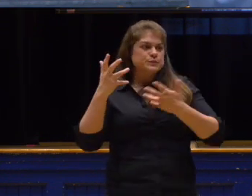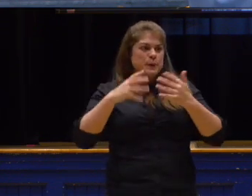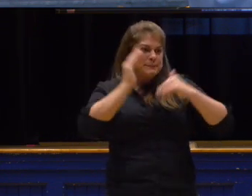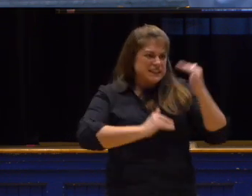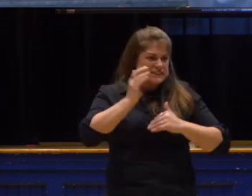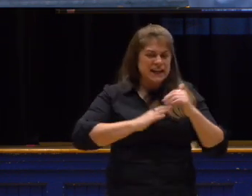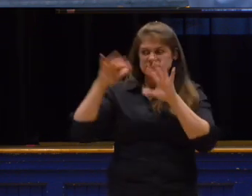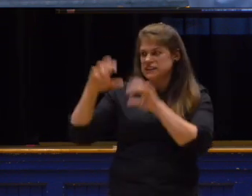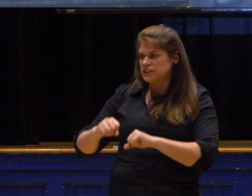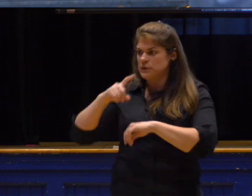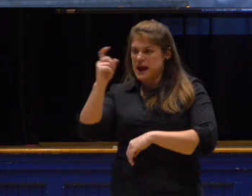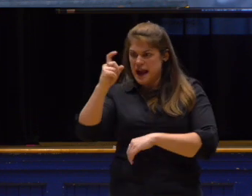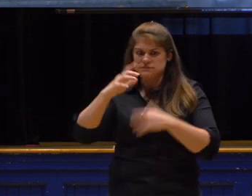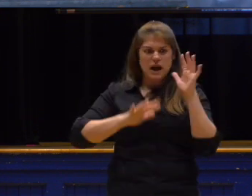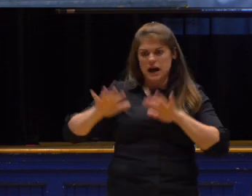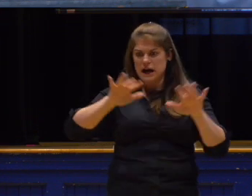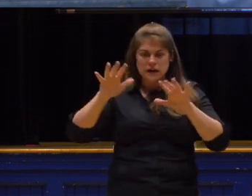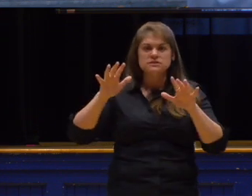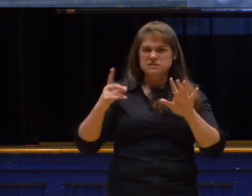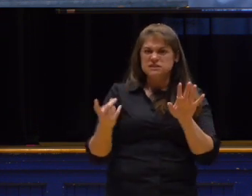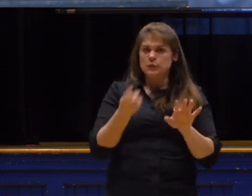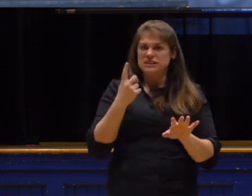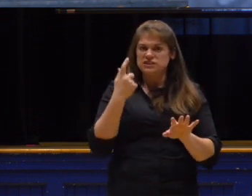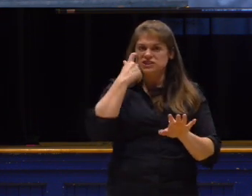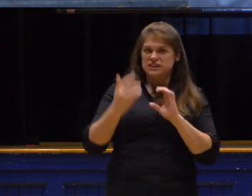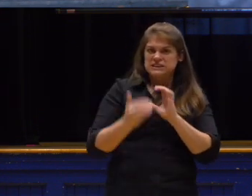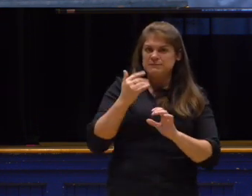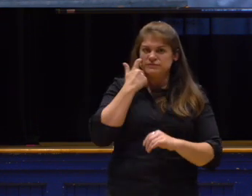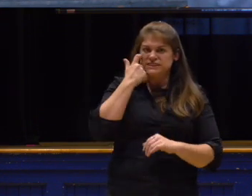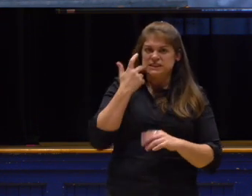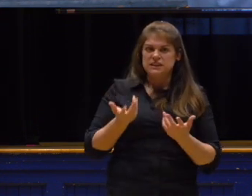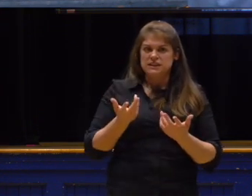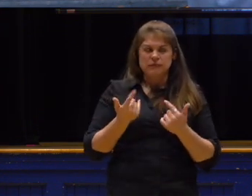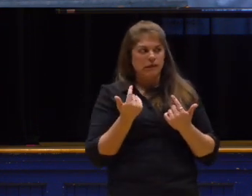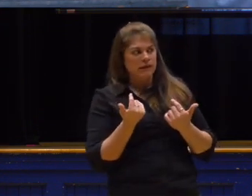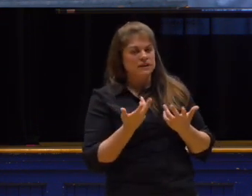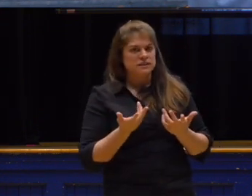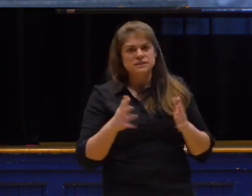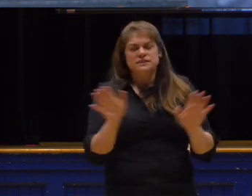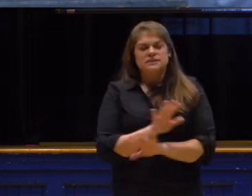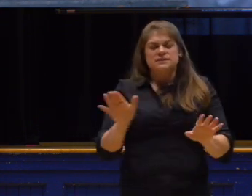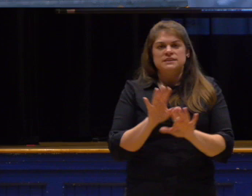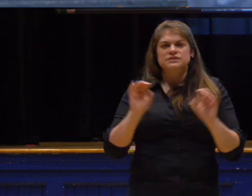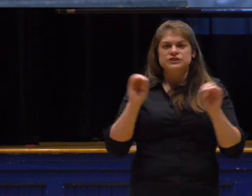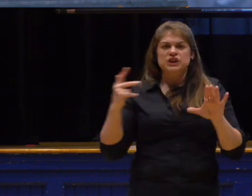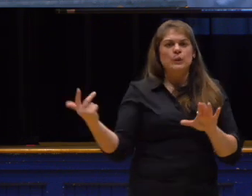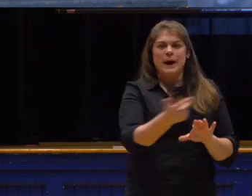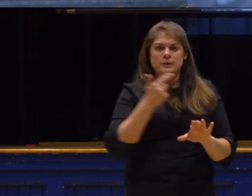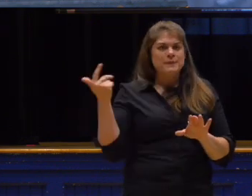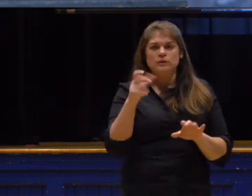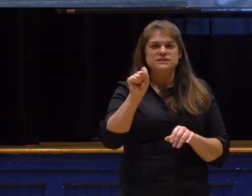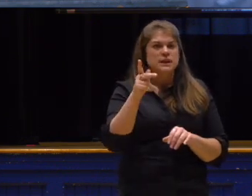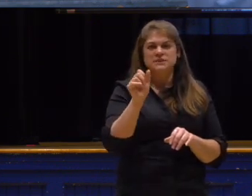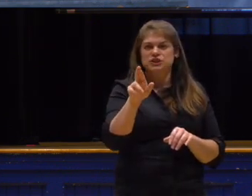When are you tearing down the X-Pub? Was a question that I received. There is no roundabout. on Sumner Avenue for